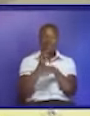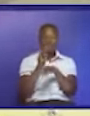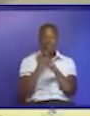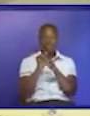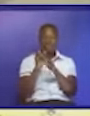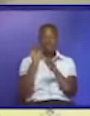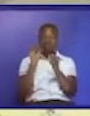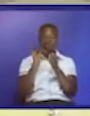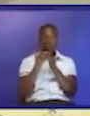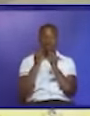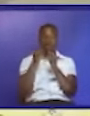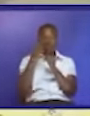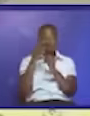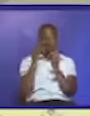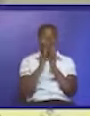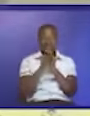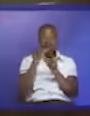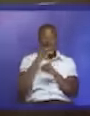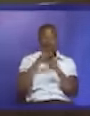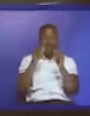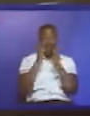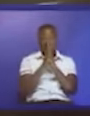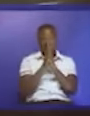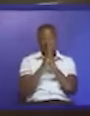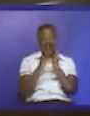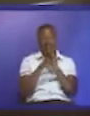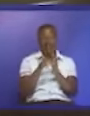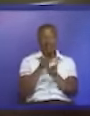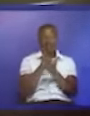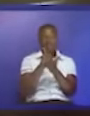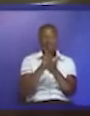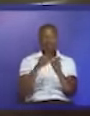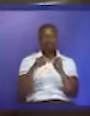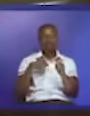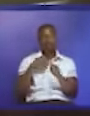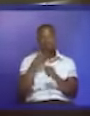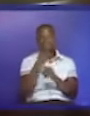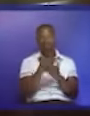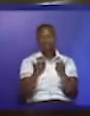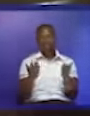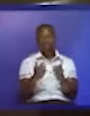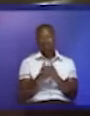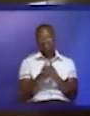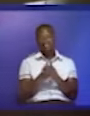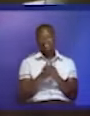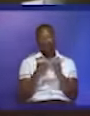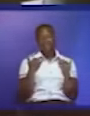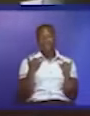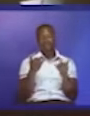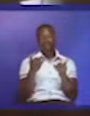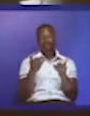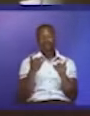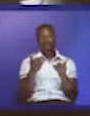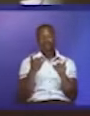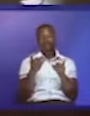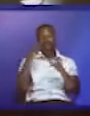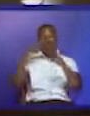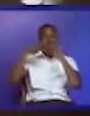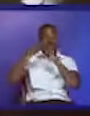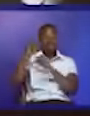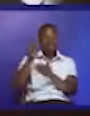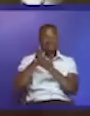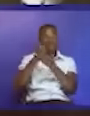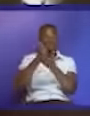it has to do with the matters of prayer and intercession. But let me tell you this. prophetic intercession and